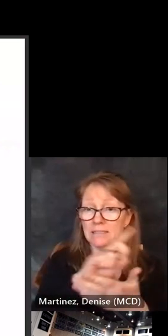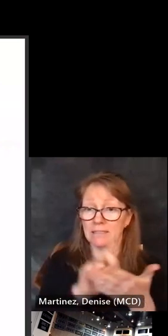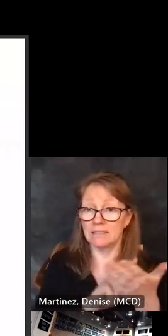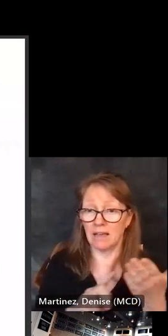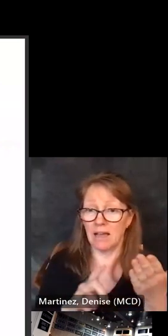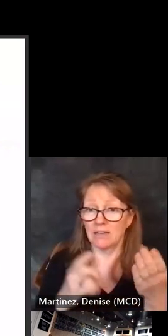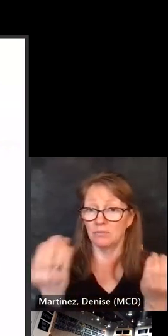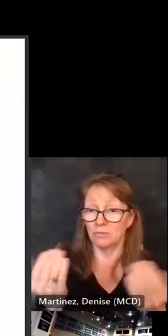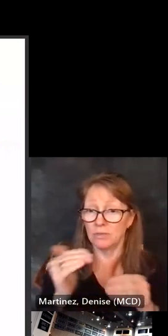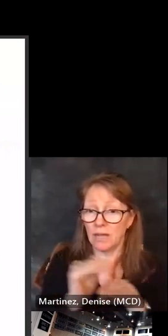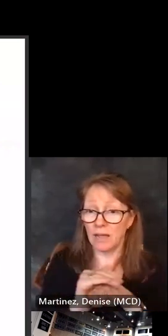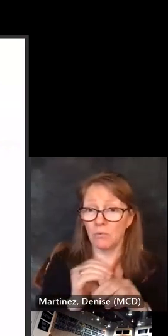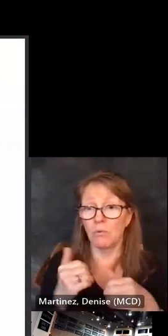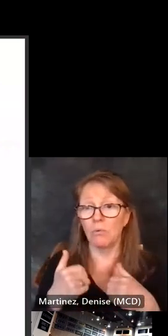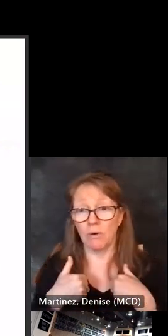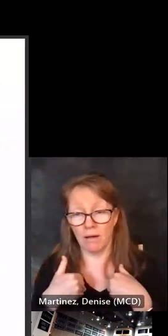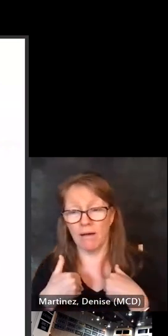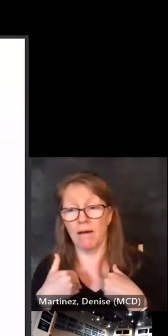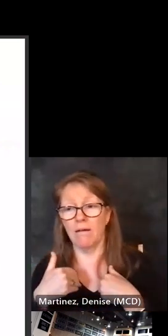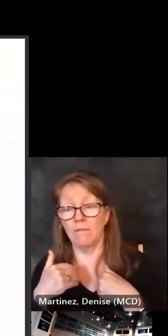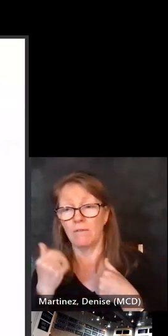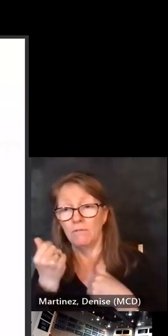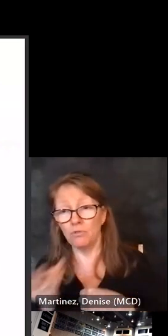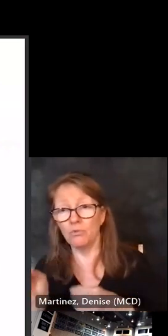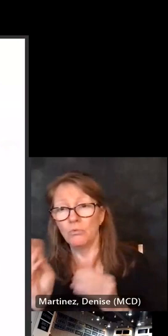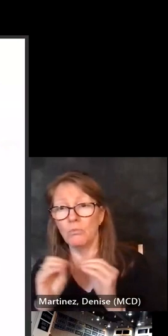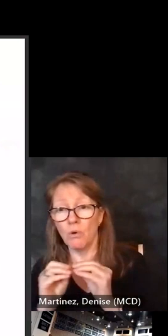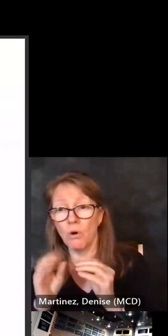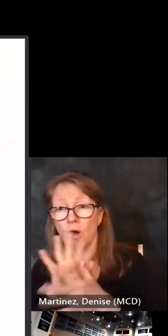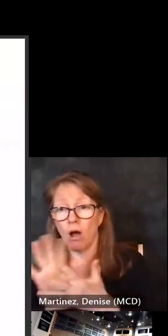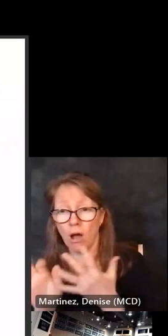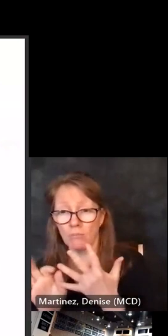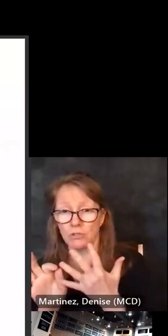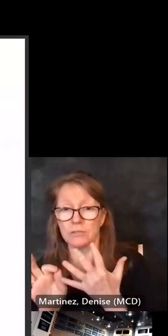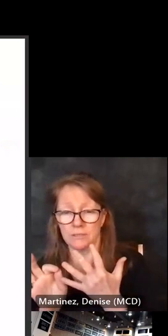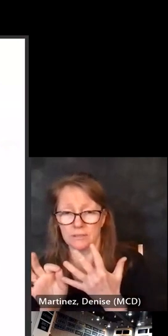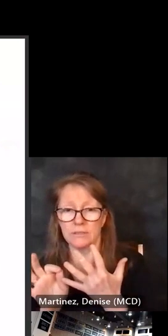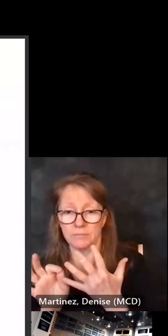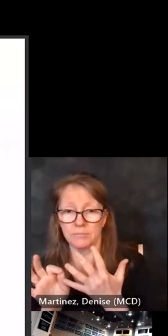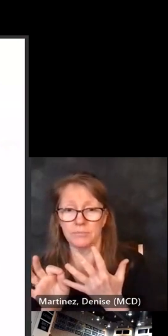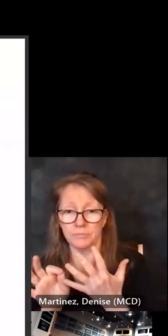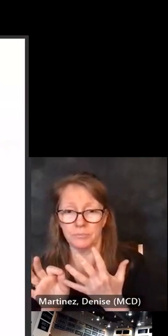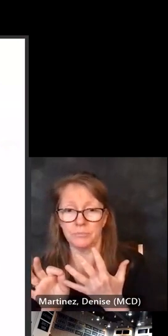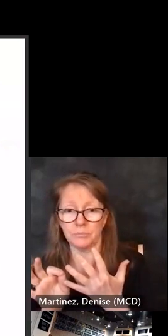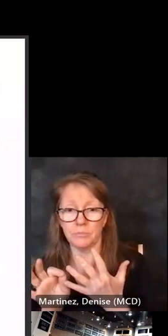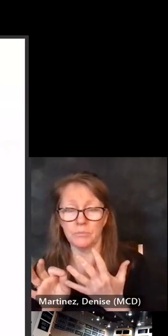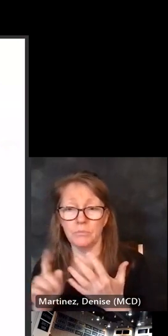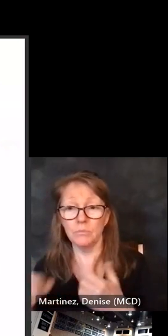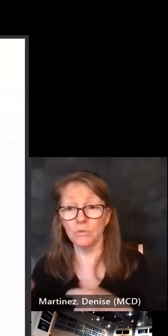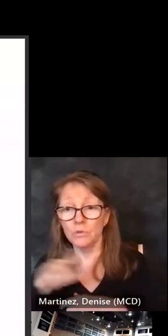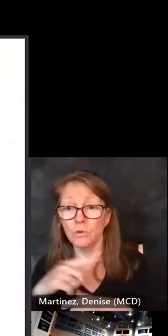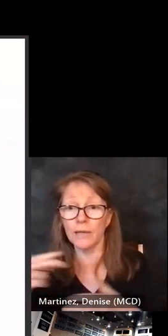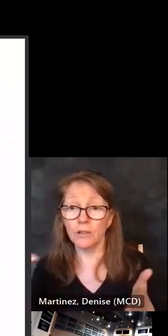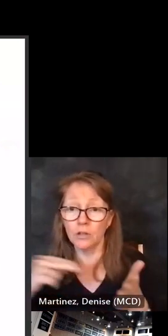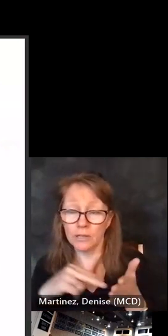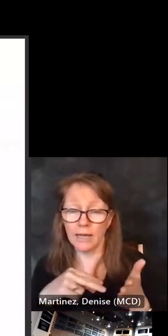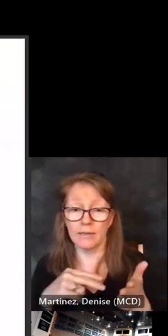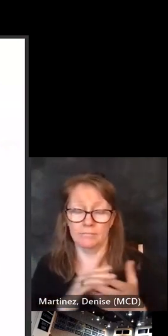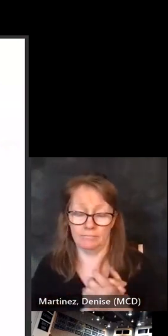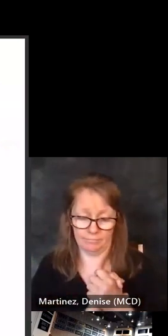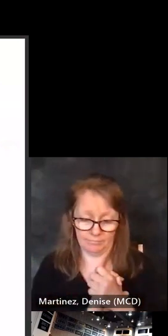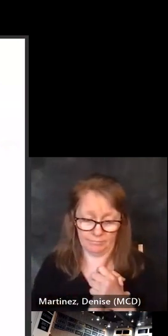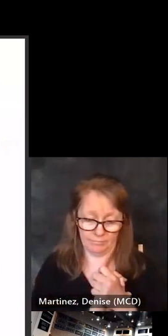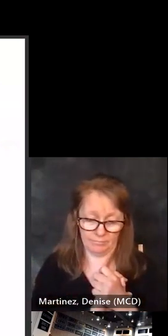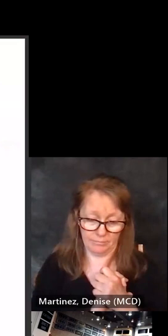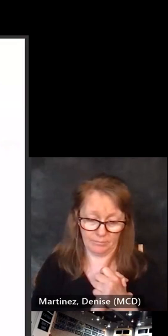like additional options at that open house with some modifications that folks can look at and check. And then